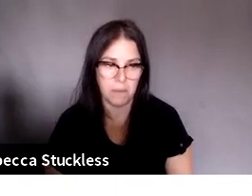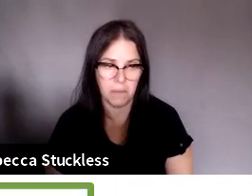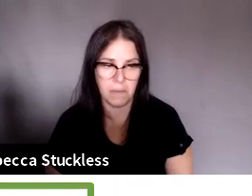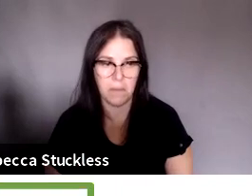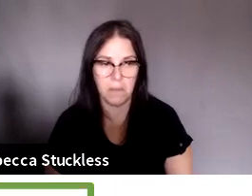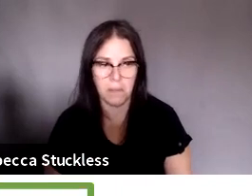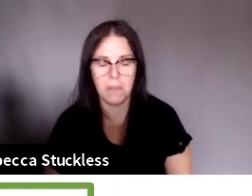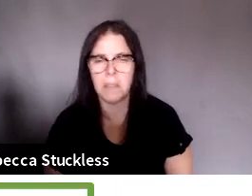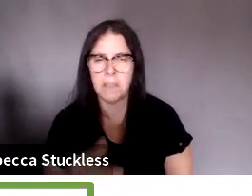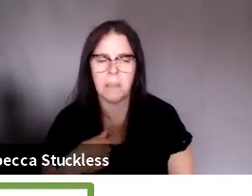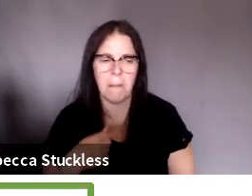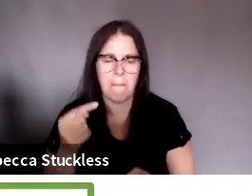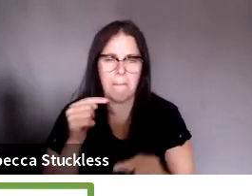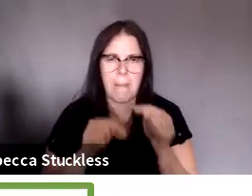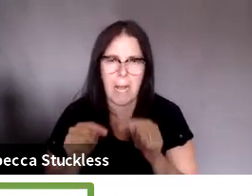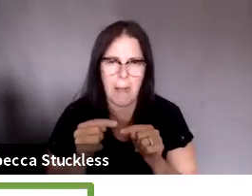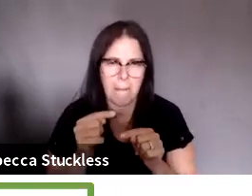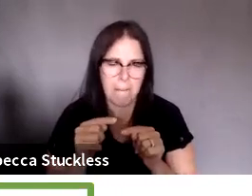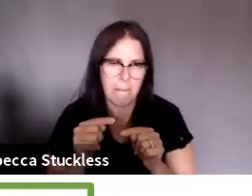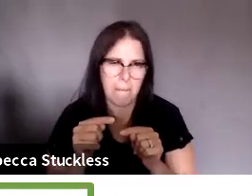Just going to back up once or twice.